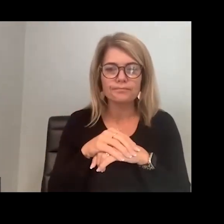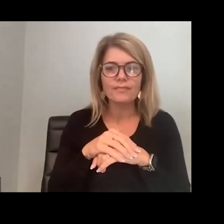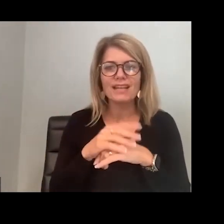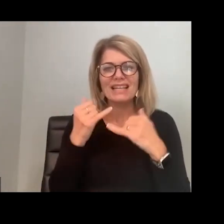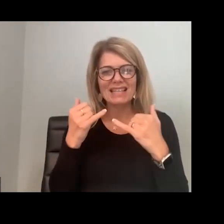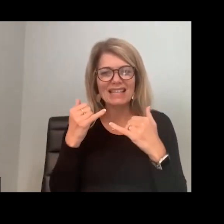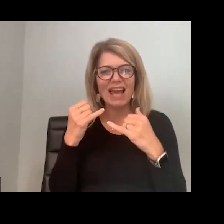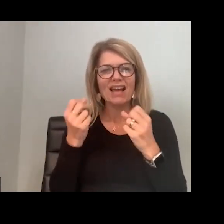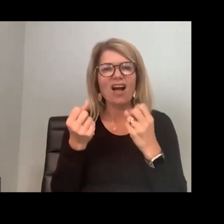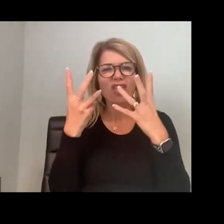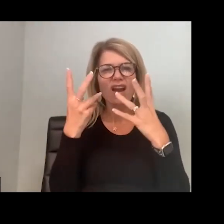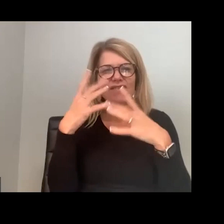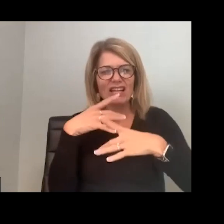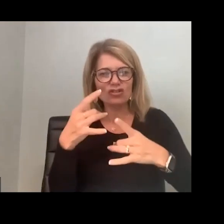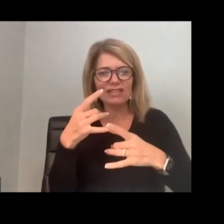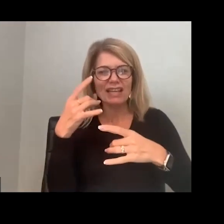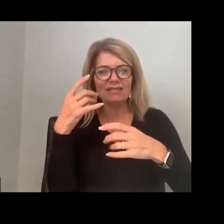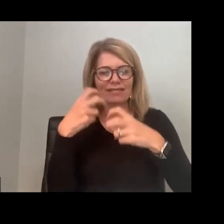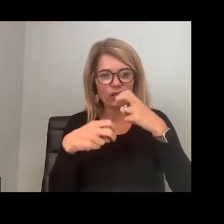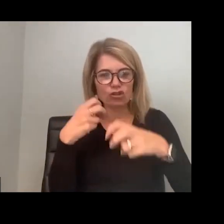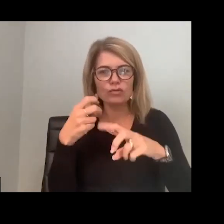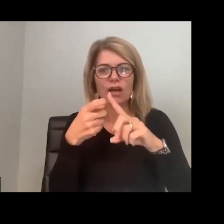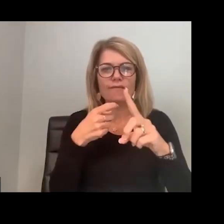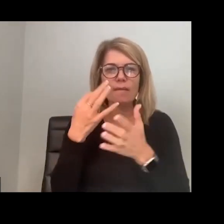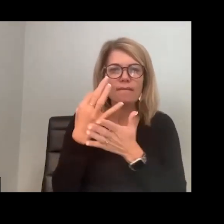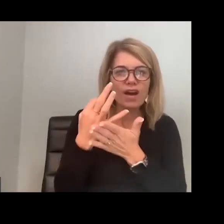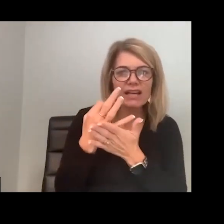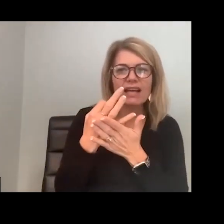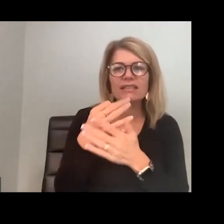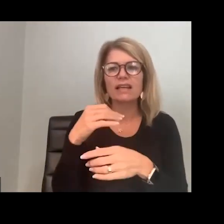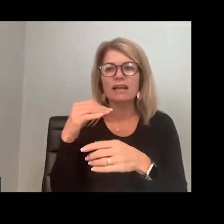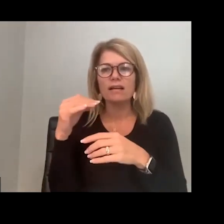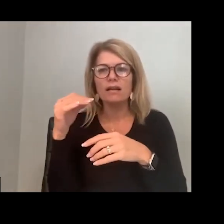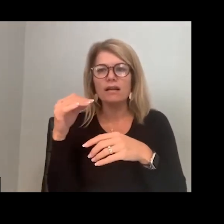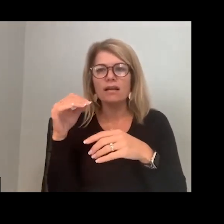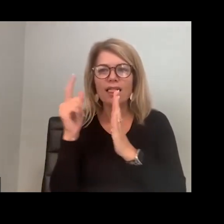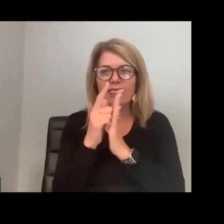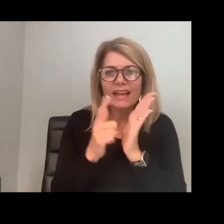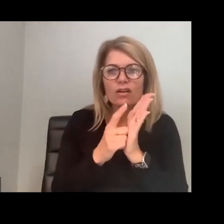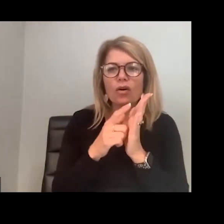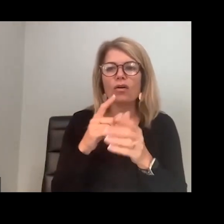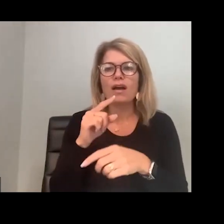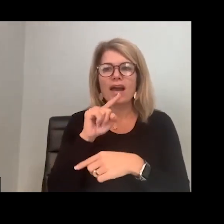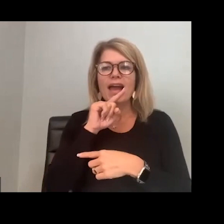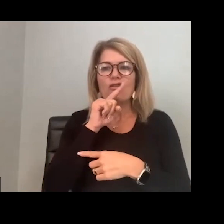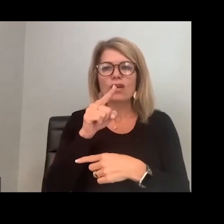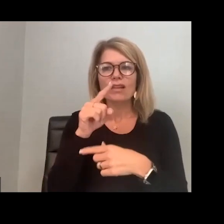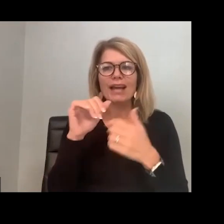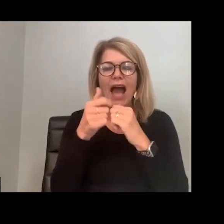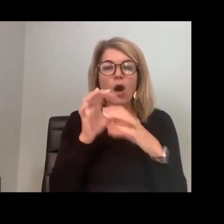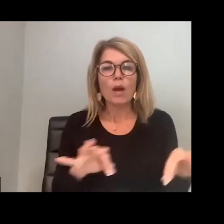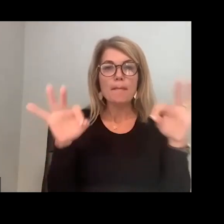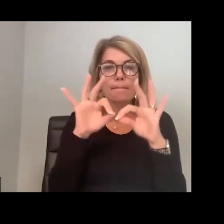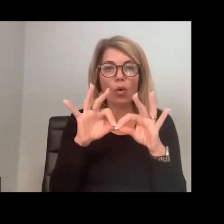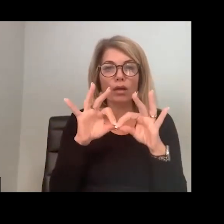lot of interesting issues, everything from financing, legal, and just really how important in